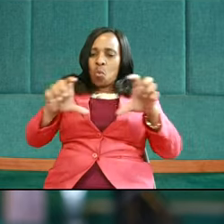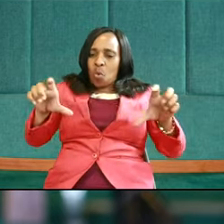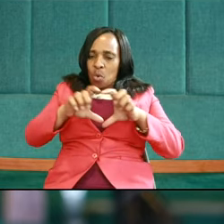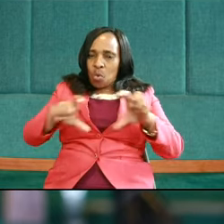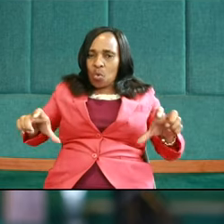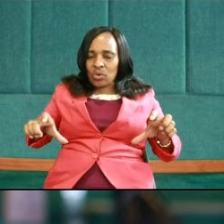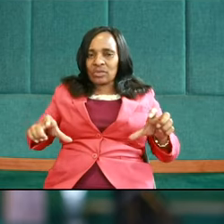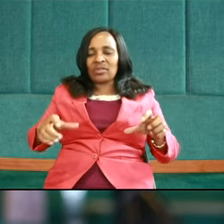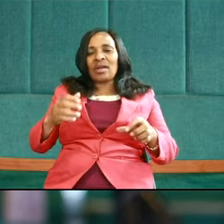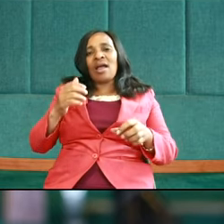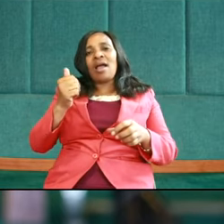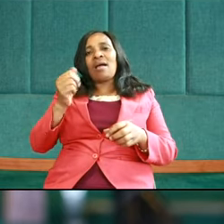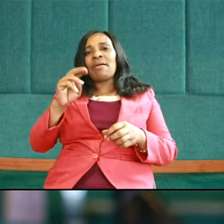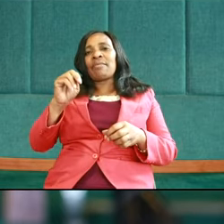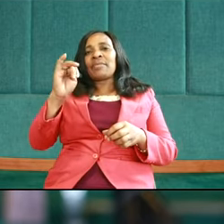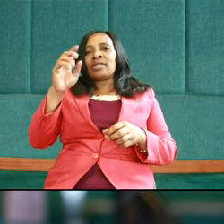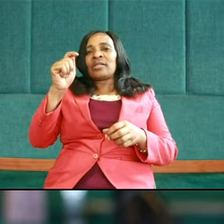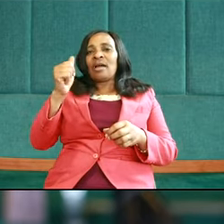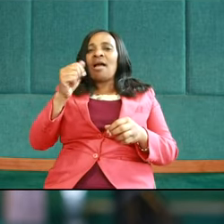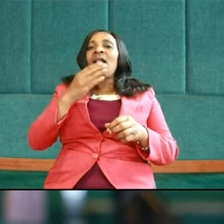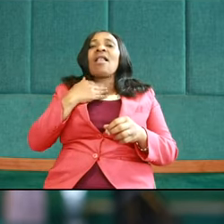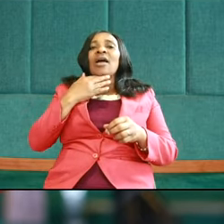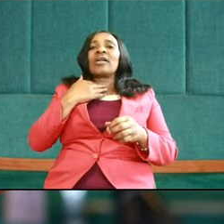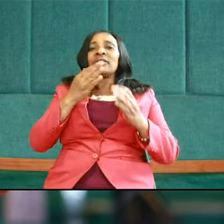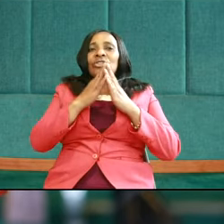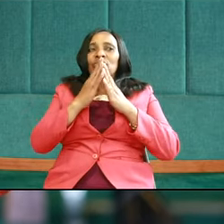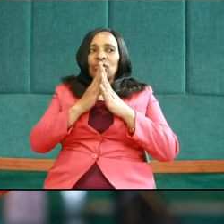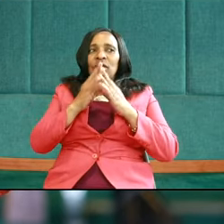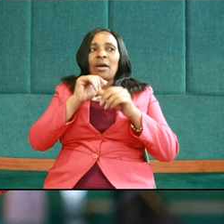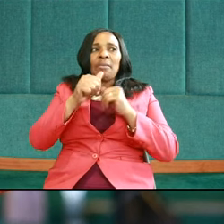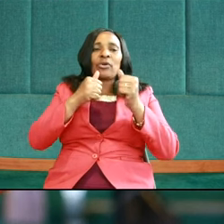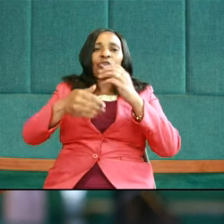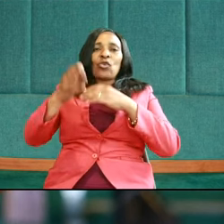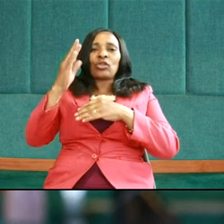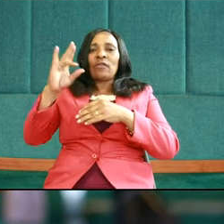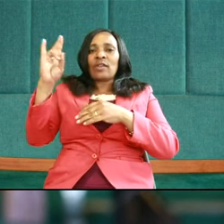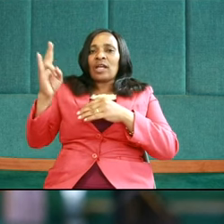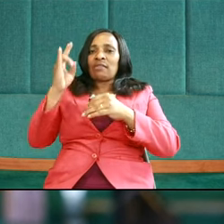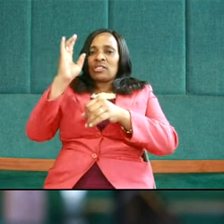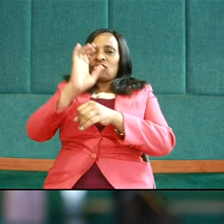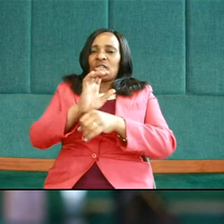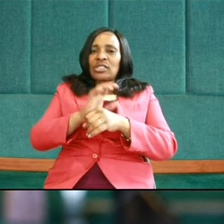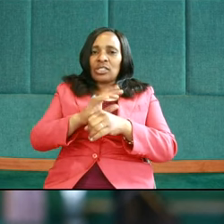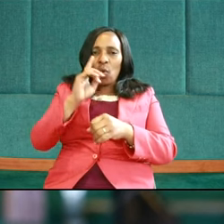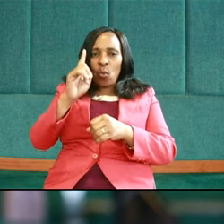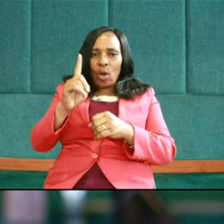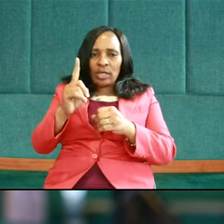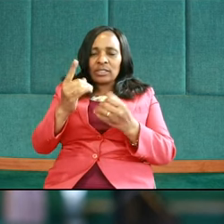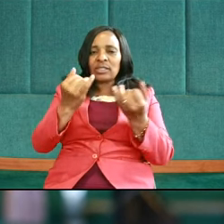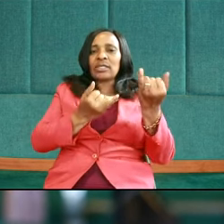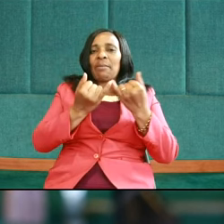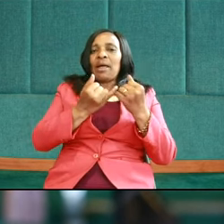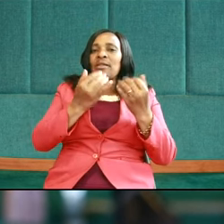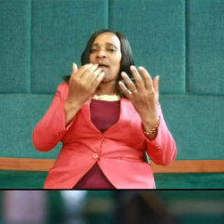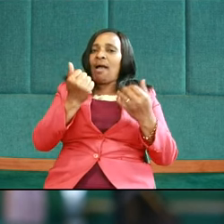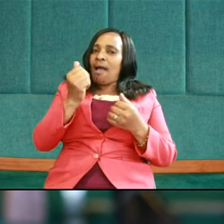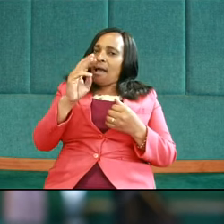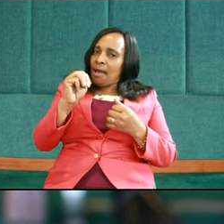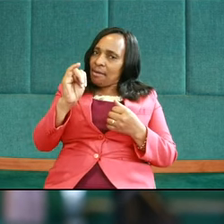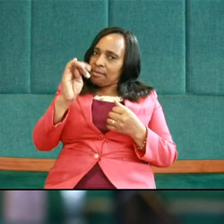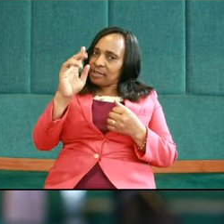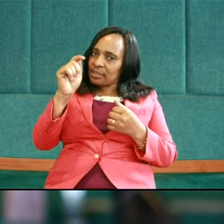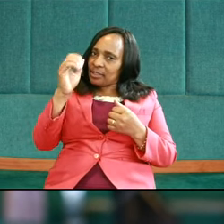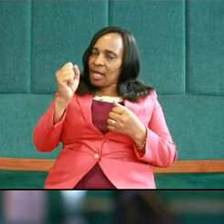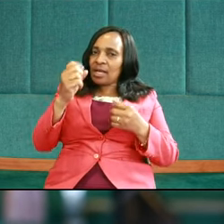Amita liked the stories about the God of the Adventist church. One Sabbath, Amita decided to go